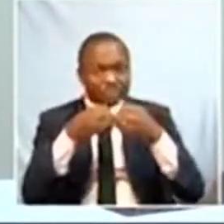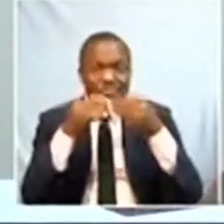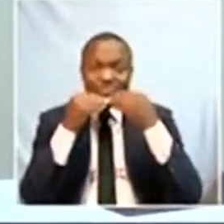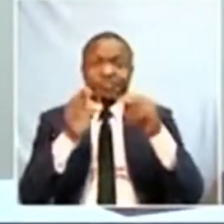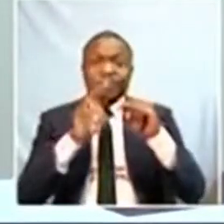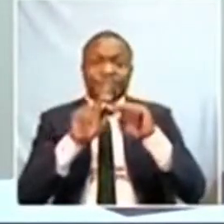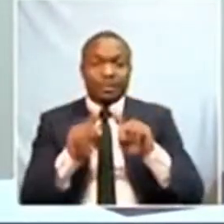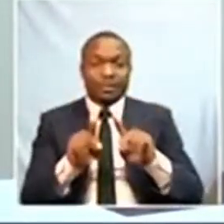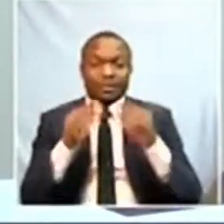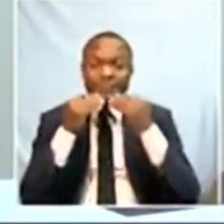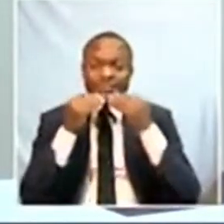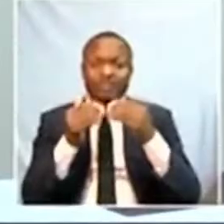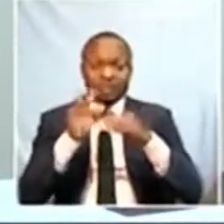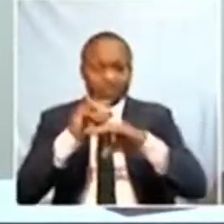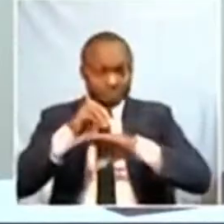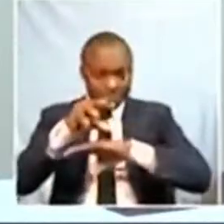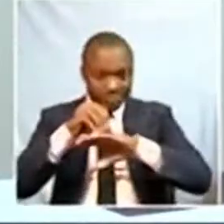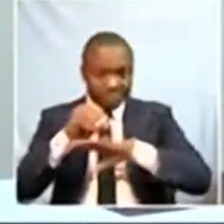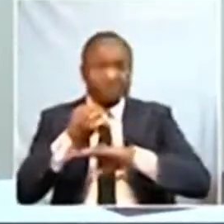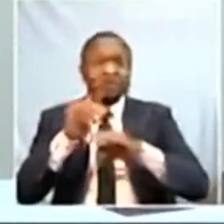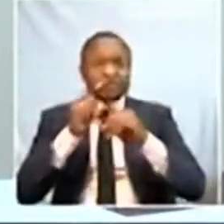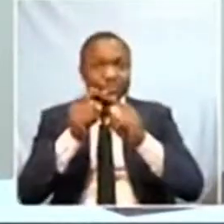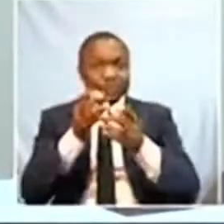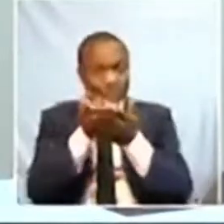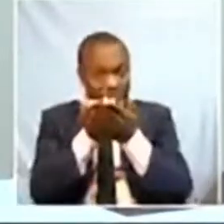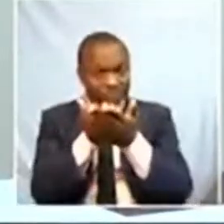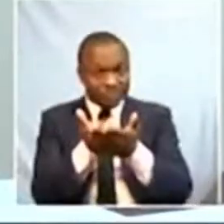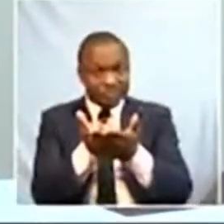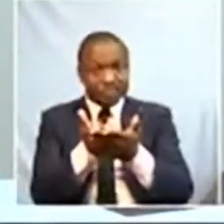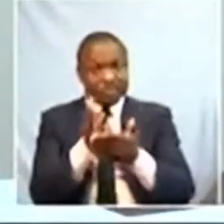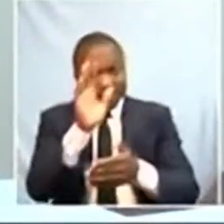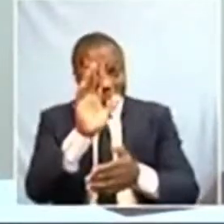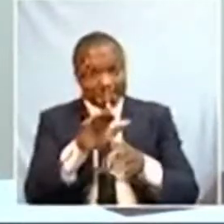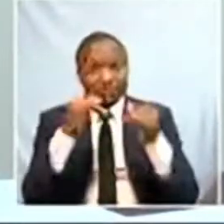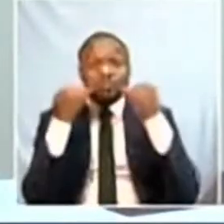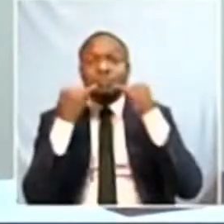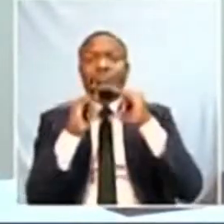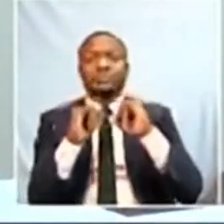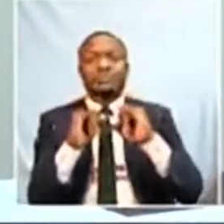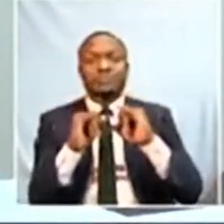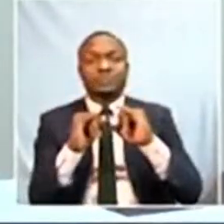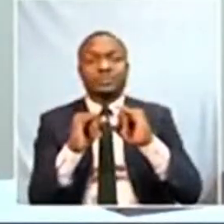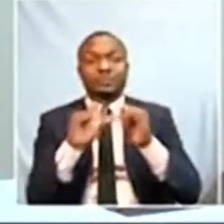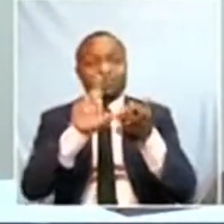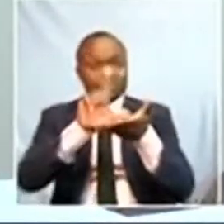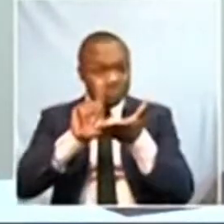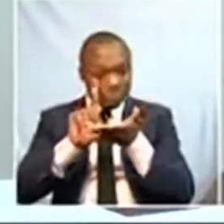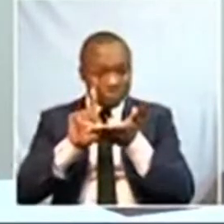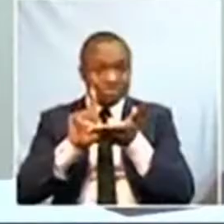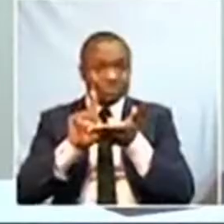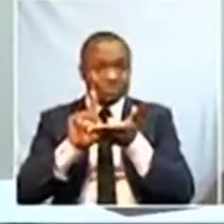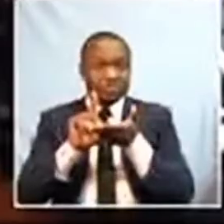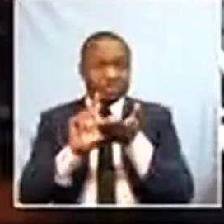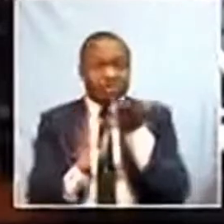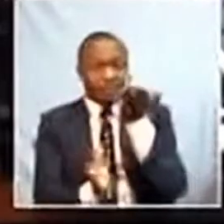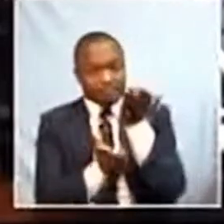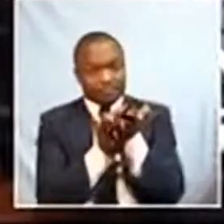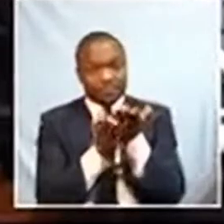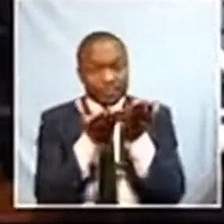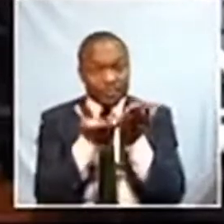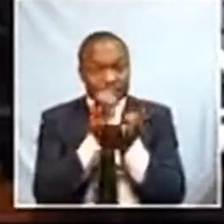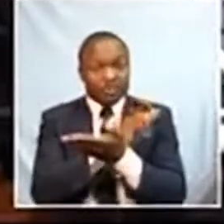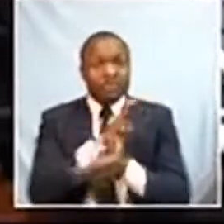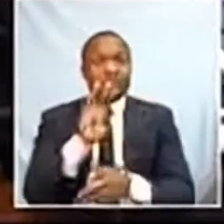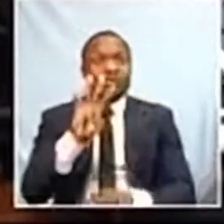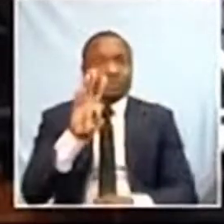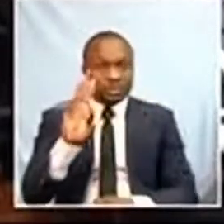We appreciate the council, but that we want to submit that there is information relating to the loans in the addendum on page